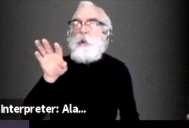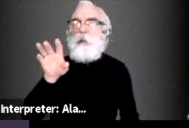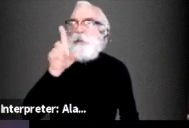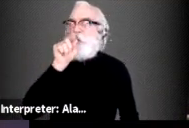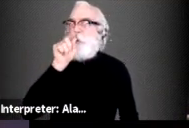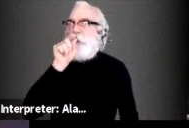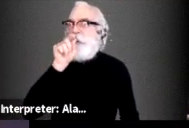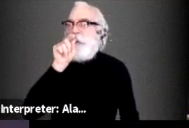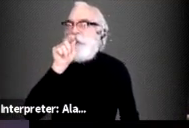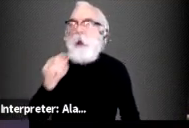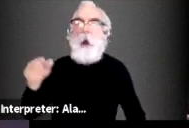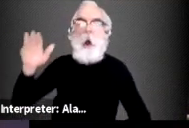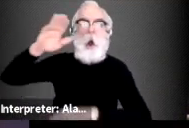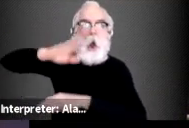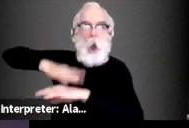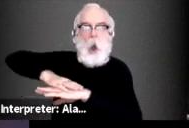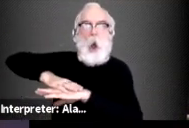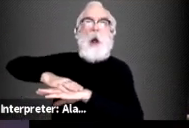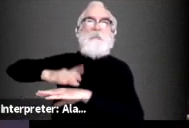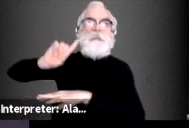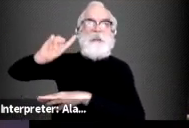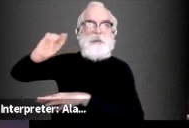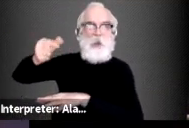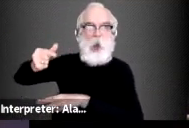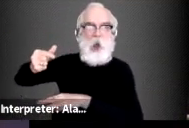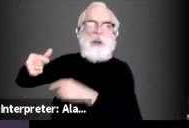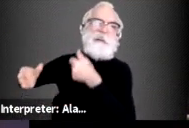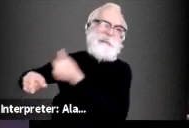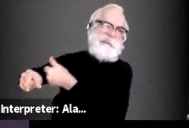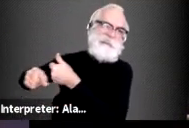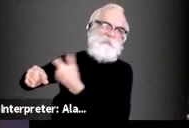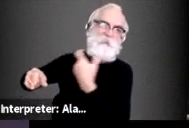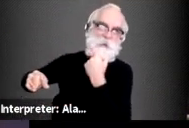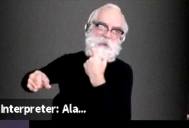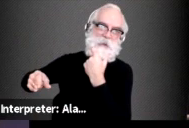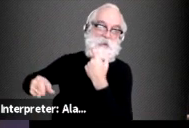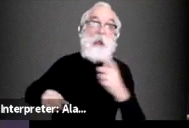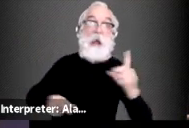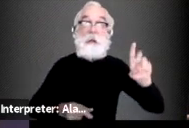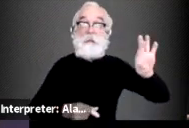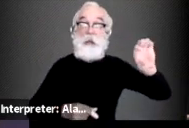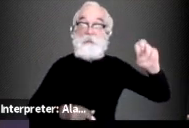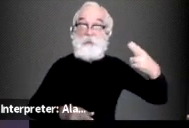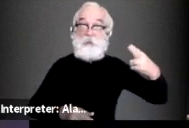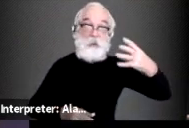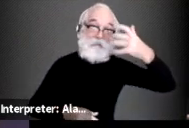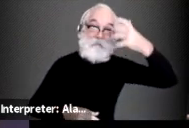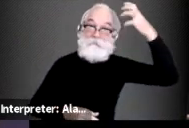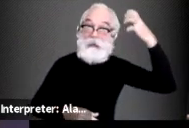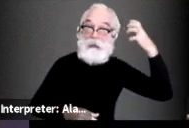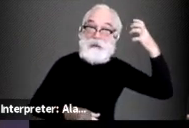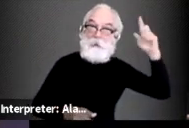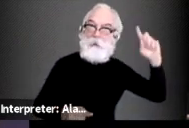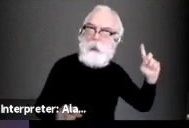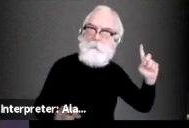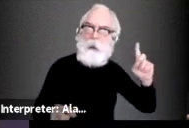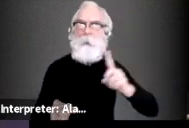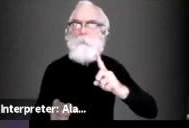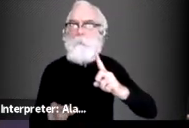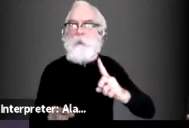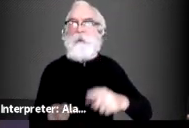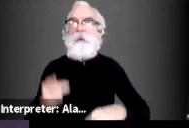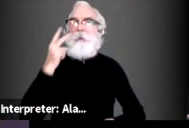dog while the Dutch lion approaches. There are emblematic figures in the clouds and a fleet of